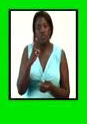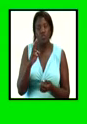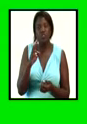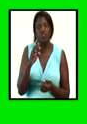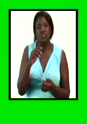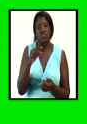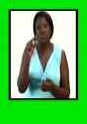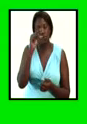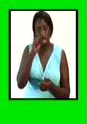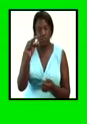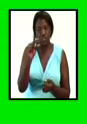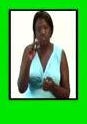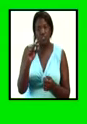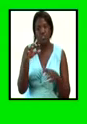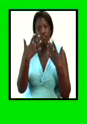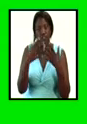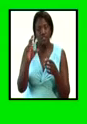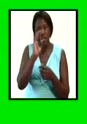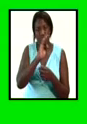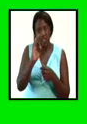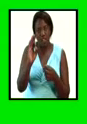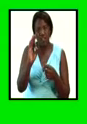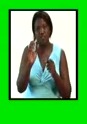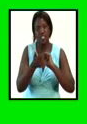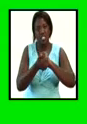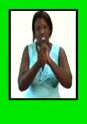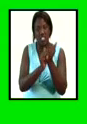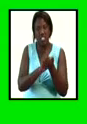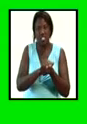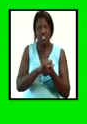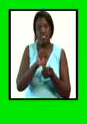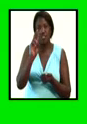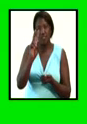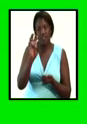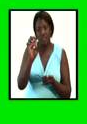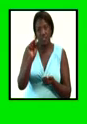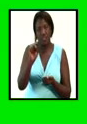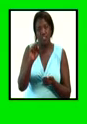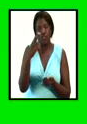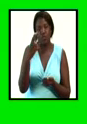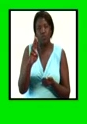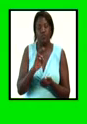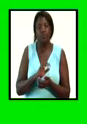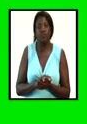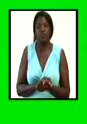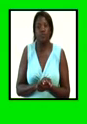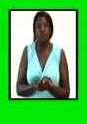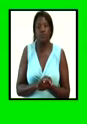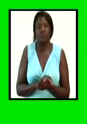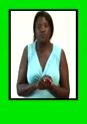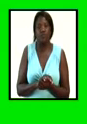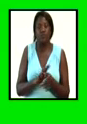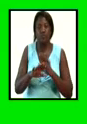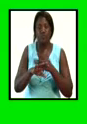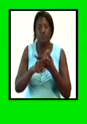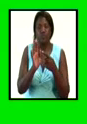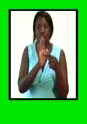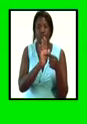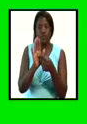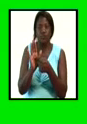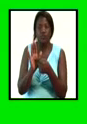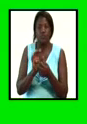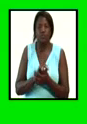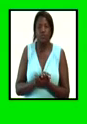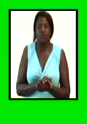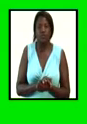ending in F follow this pattern. Roof becomes roofs. Person becomes people.